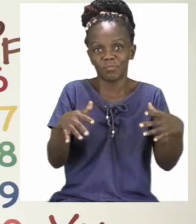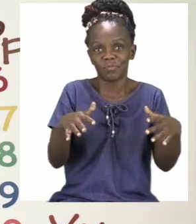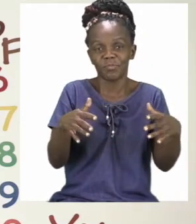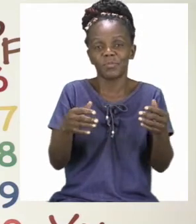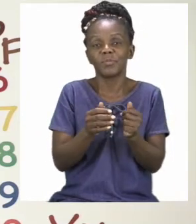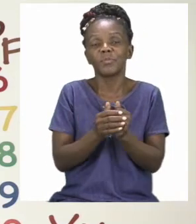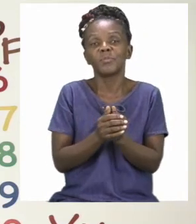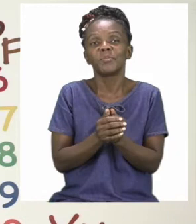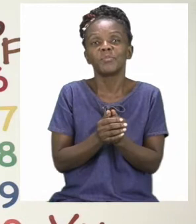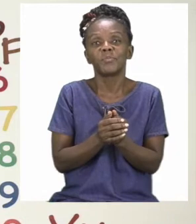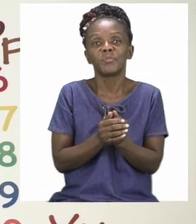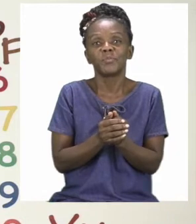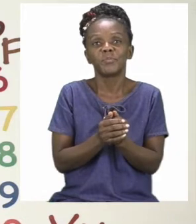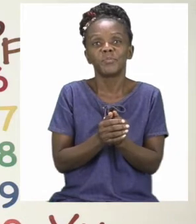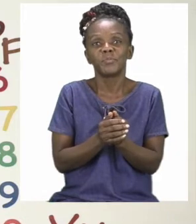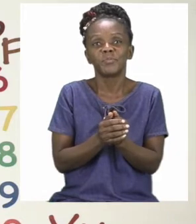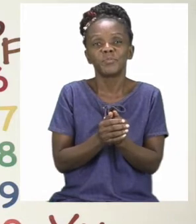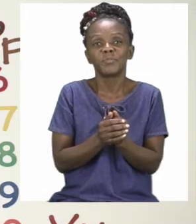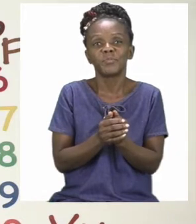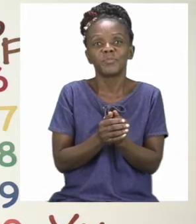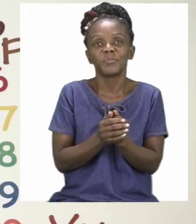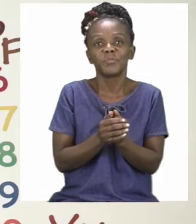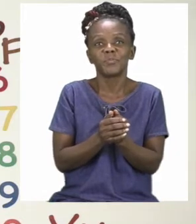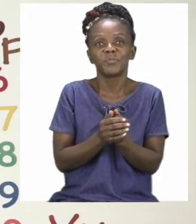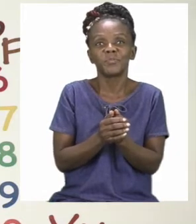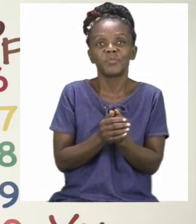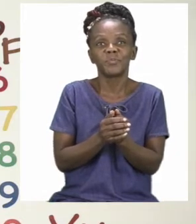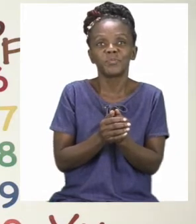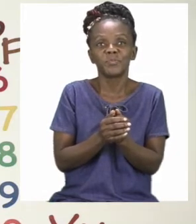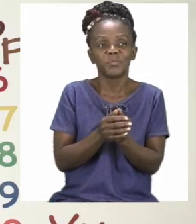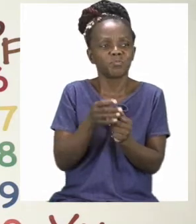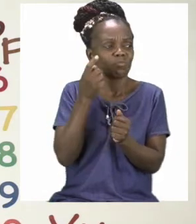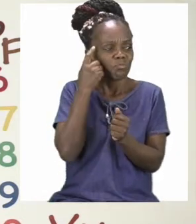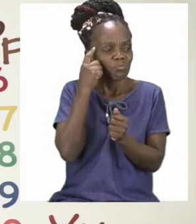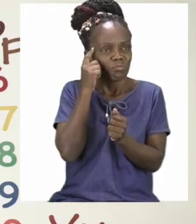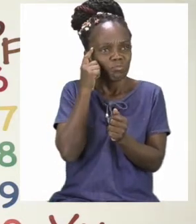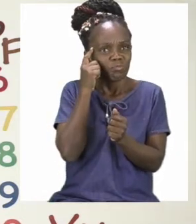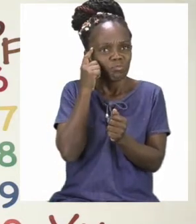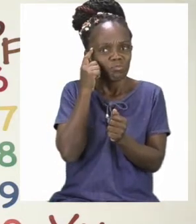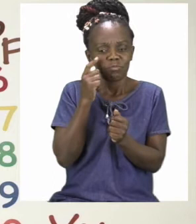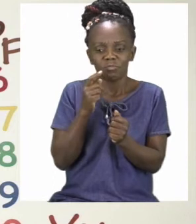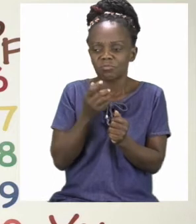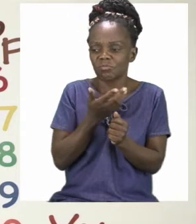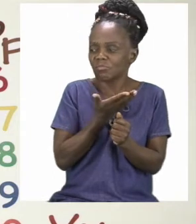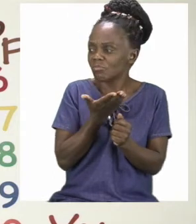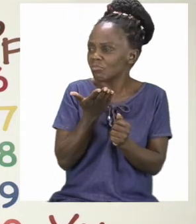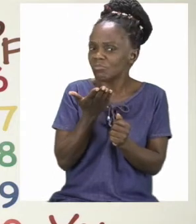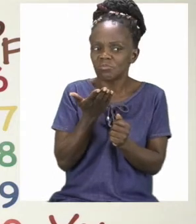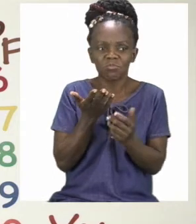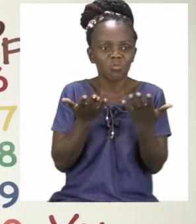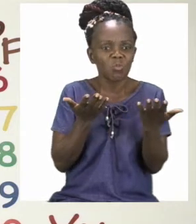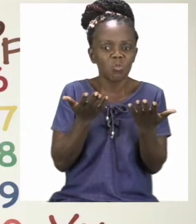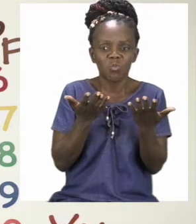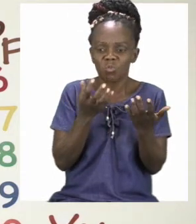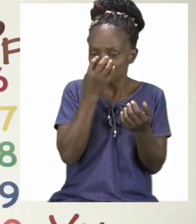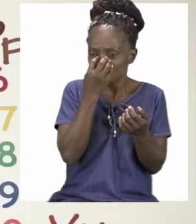touch anything else. I wonder though, Sashi said he would come and visit me, but I haven't